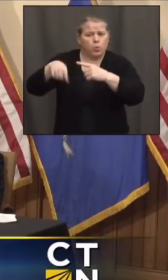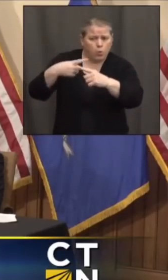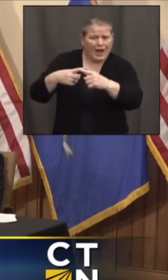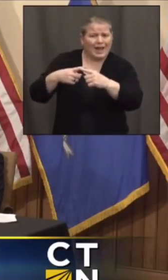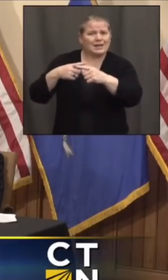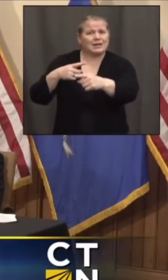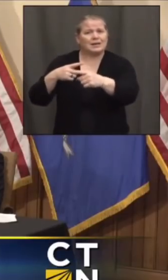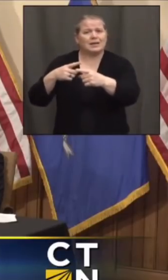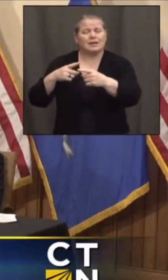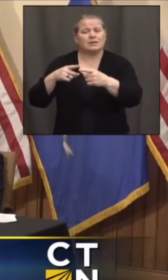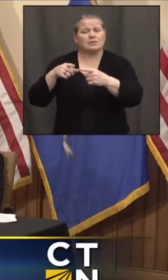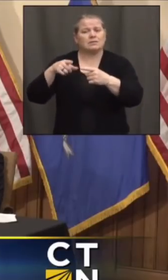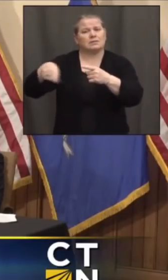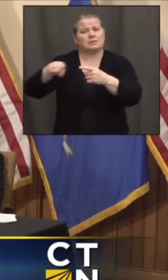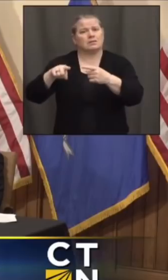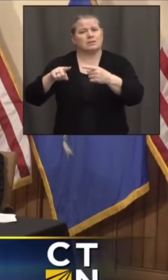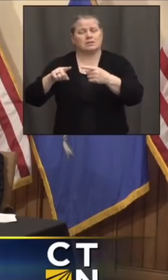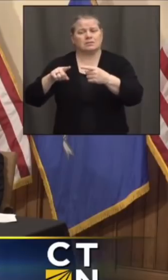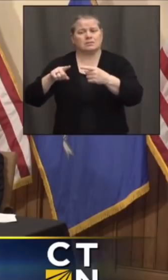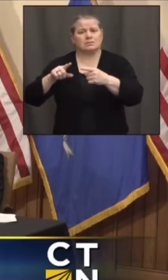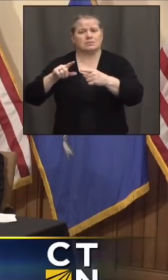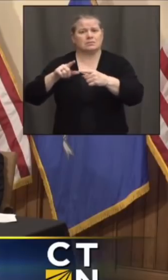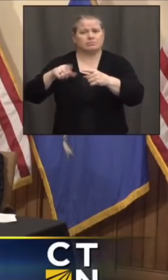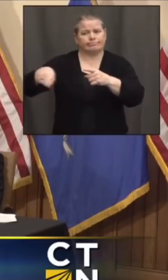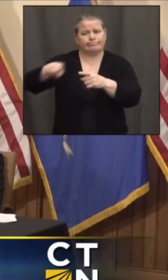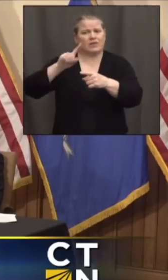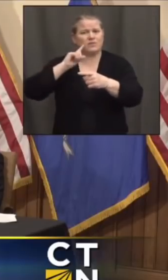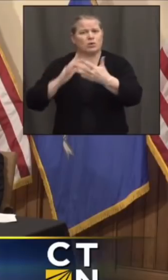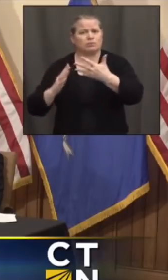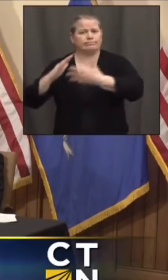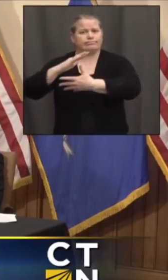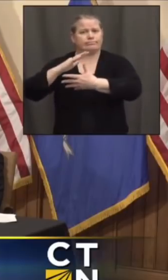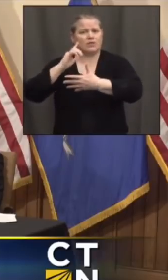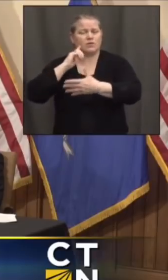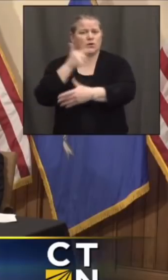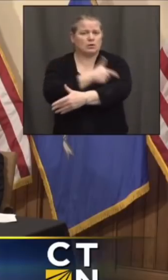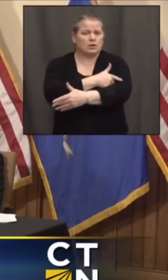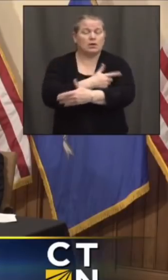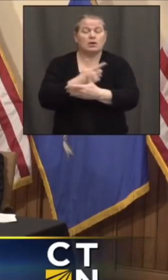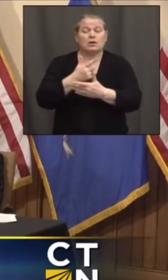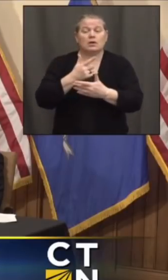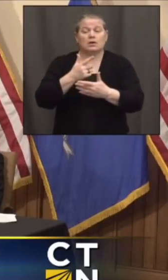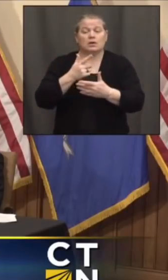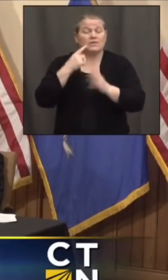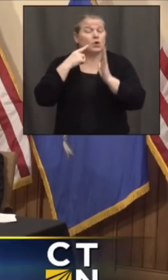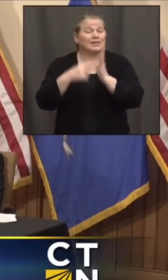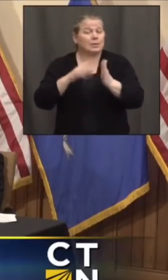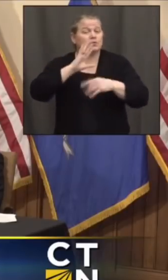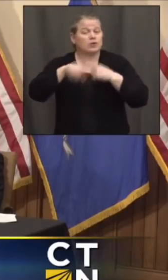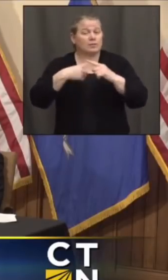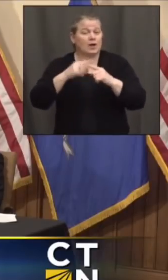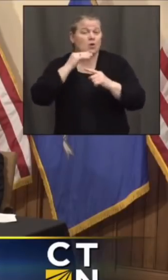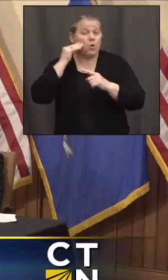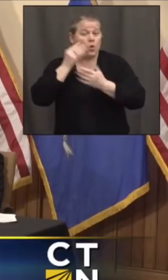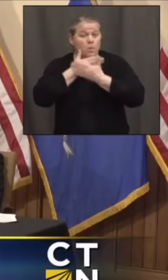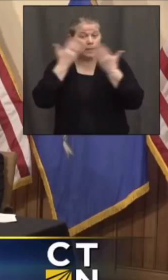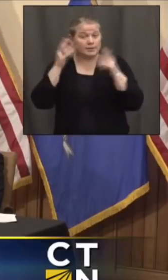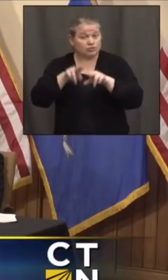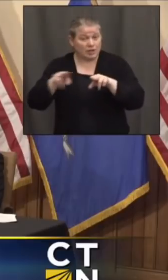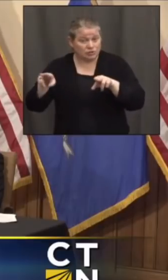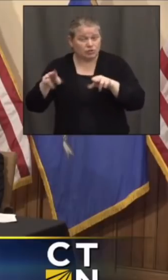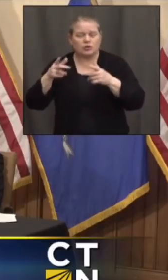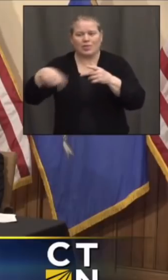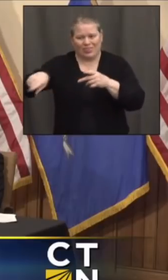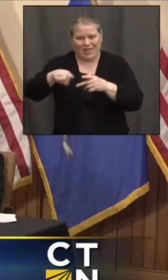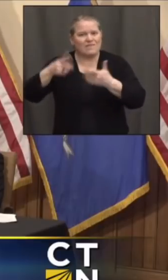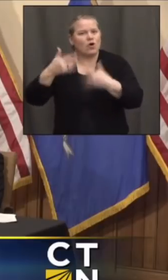up in line for vaccinations? Because we've heard of some congregate settings, obviously like the homeless shelter that has been mentioned, that have already been